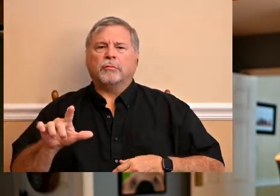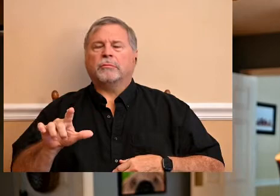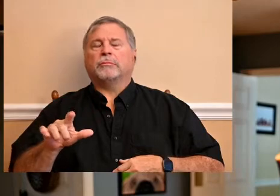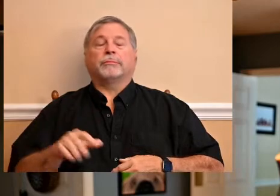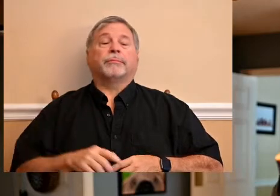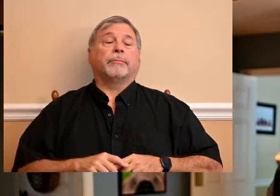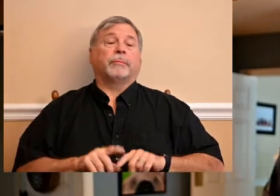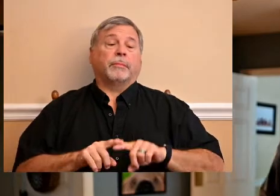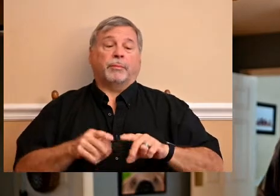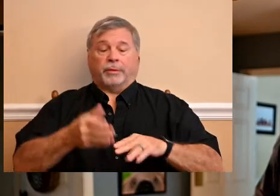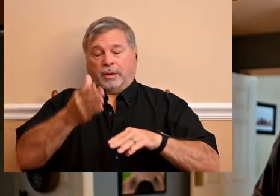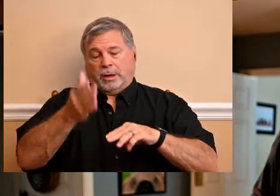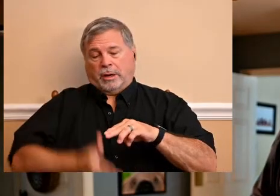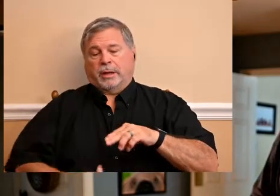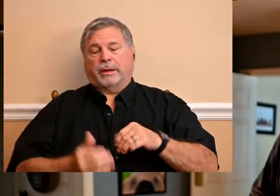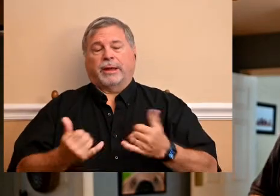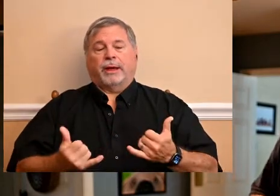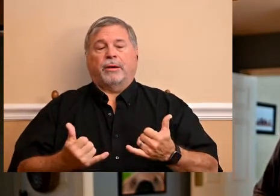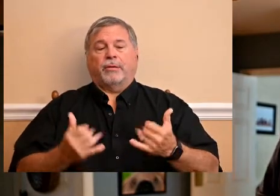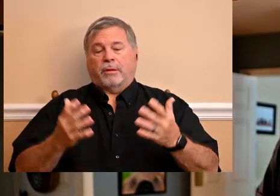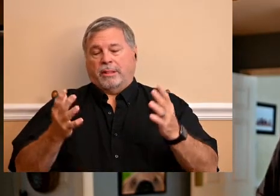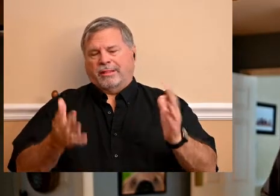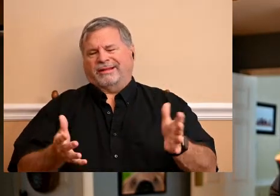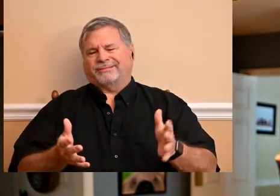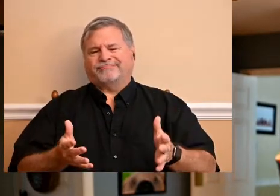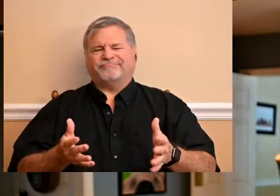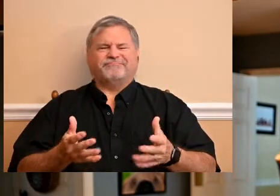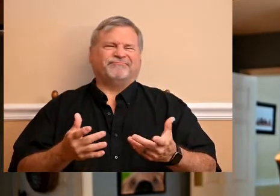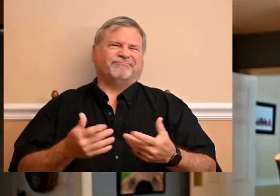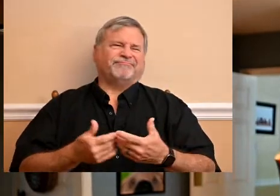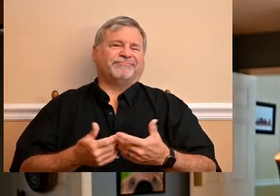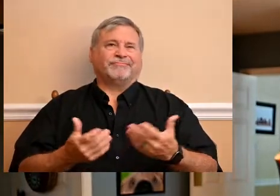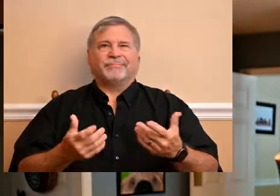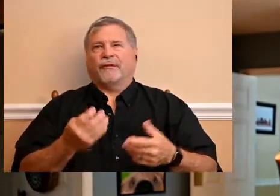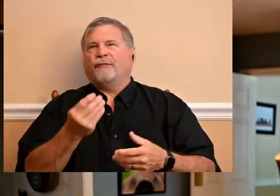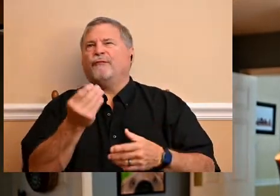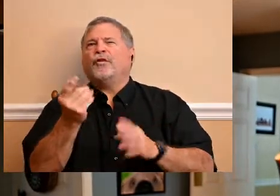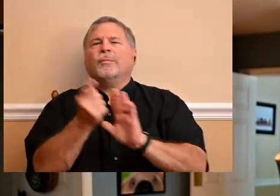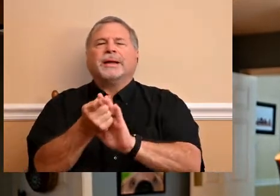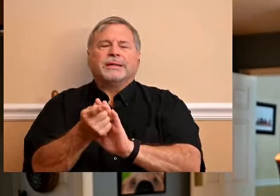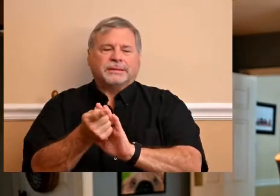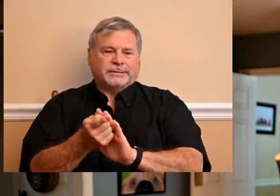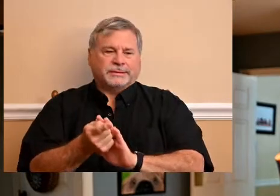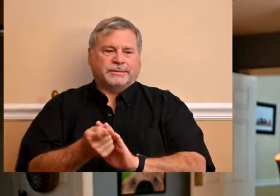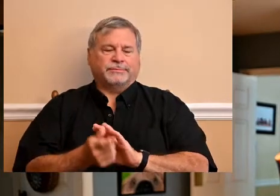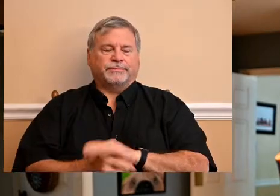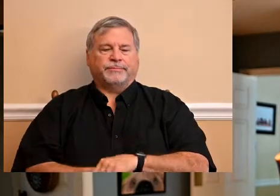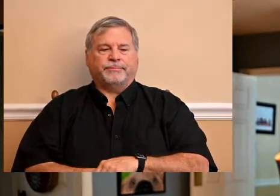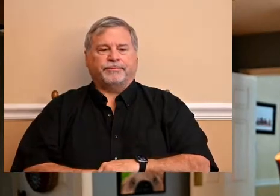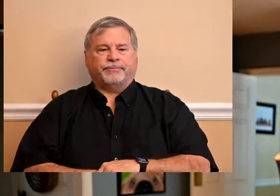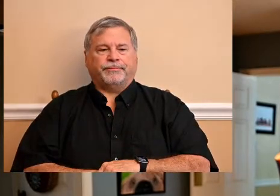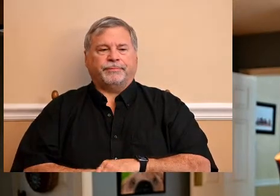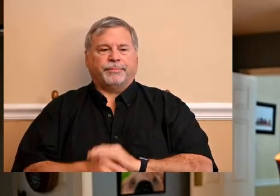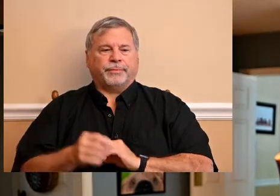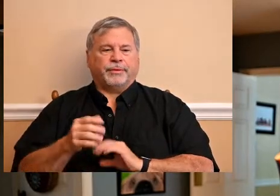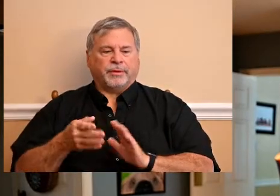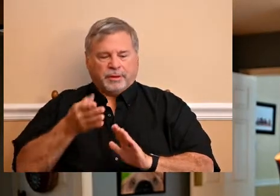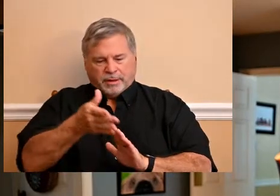how large your strudel is. But we're going to go ahead and cut into this. Now we've let it set for a few